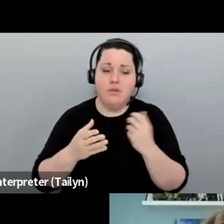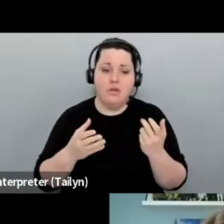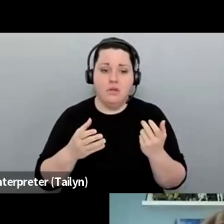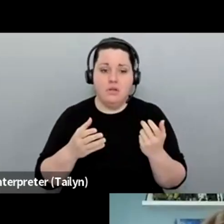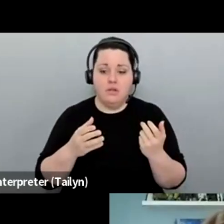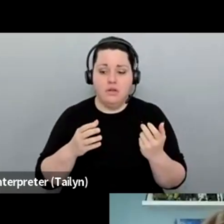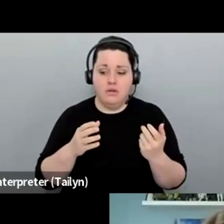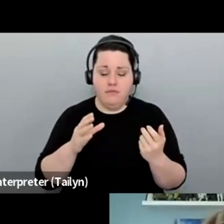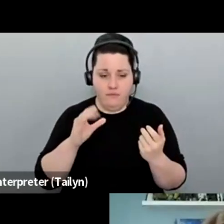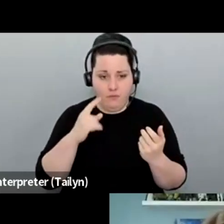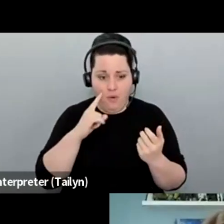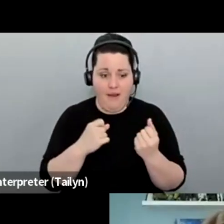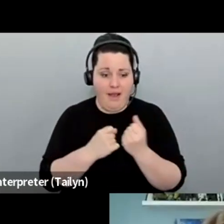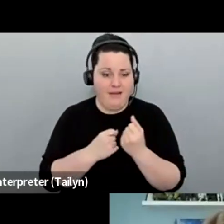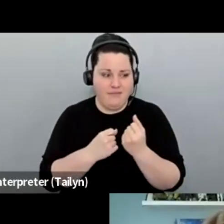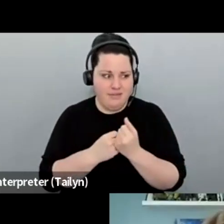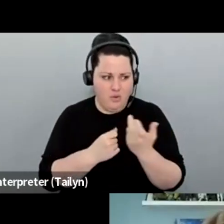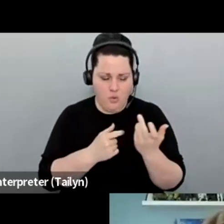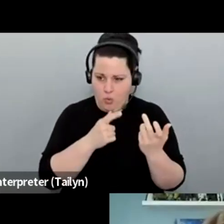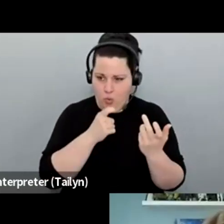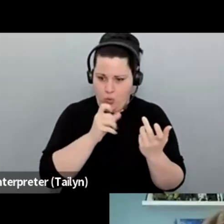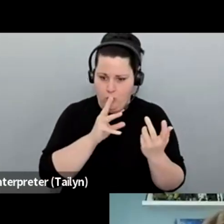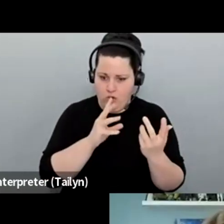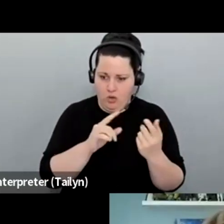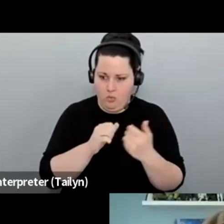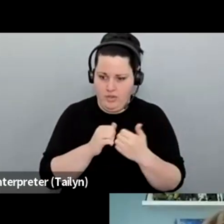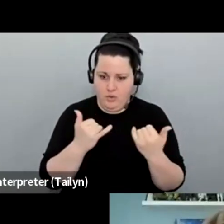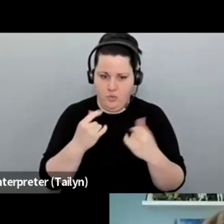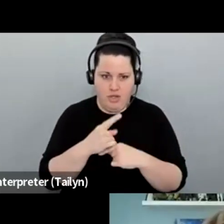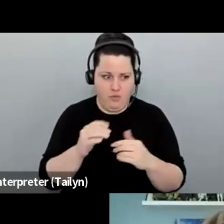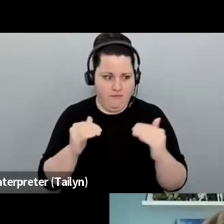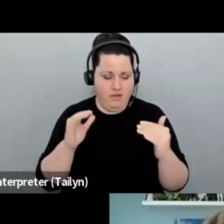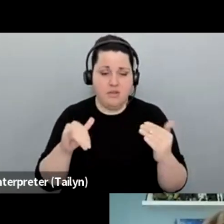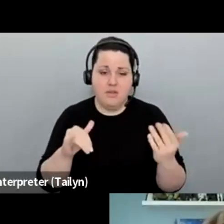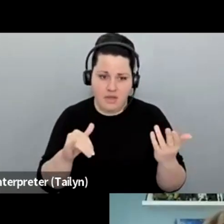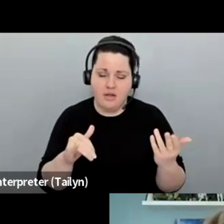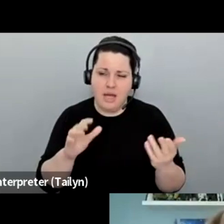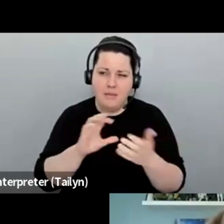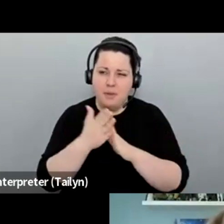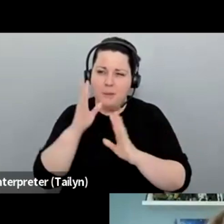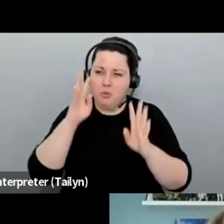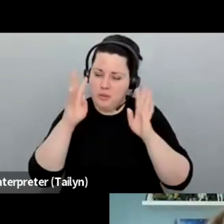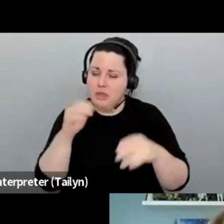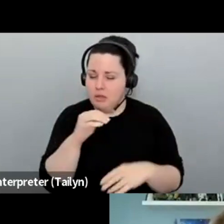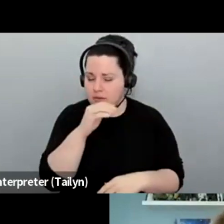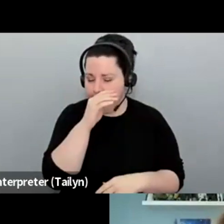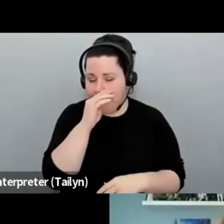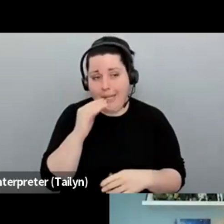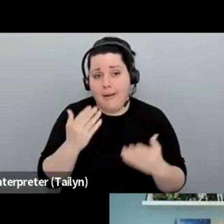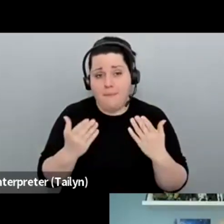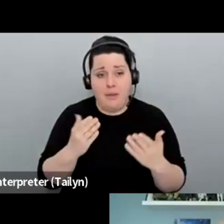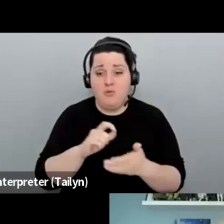this issue on advocacy is who can I talk to today to advance my mission, and just getting creative with that. It could be writing